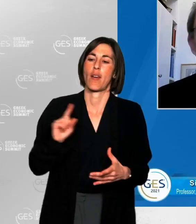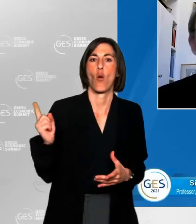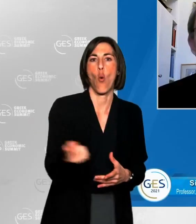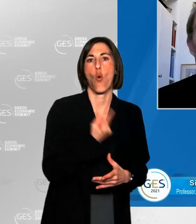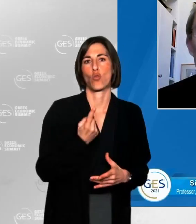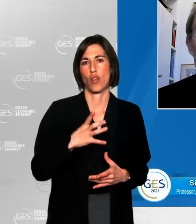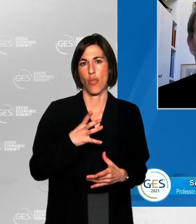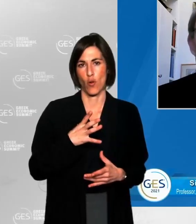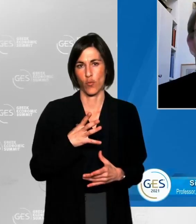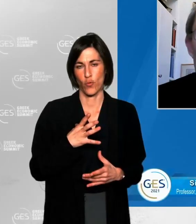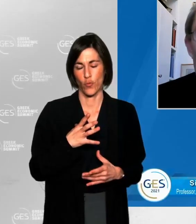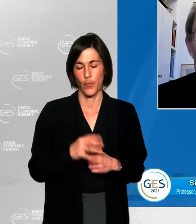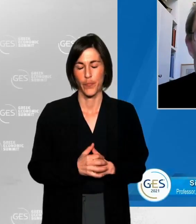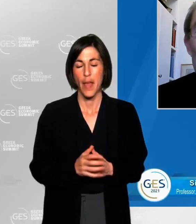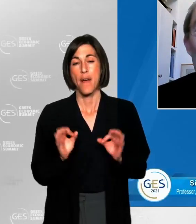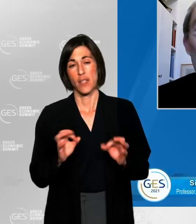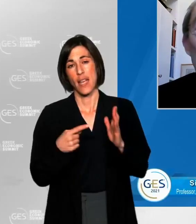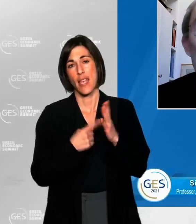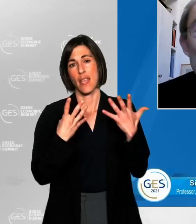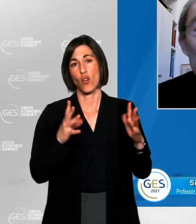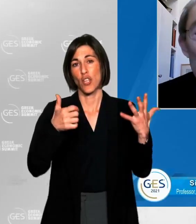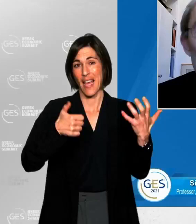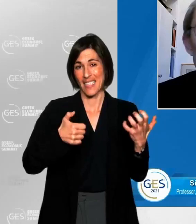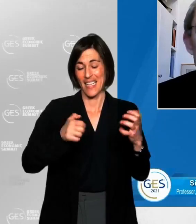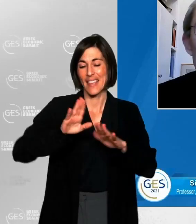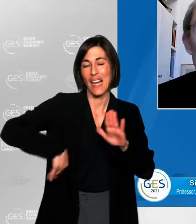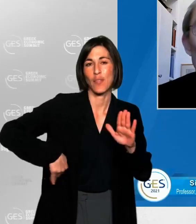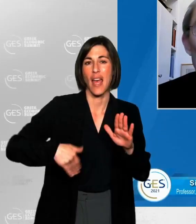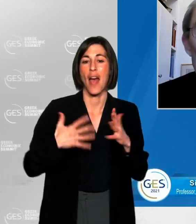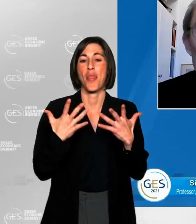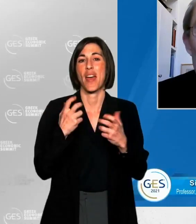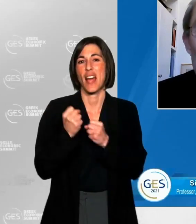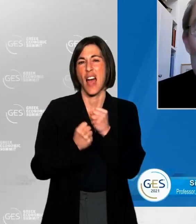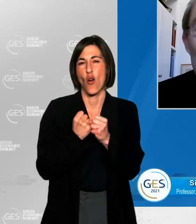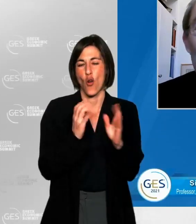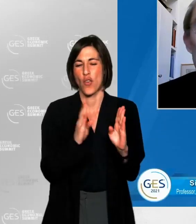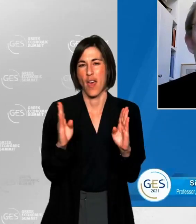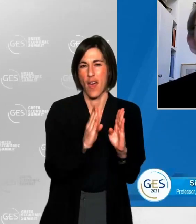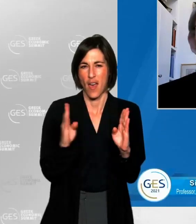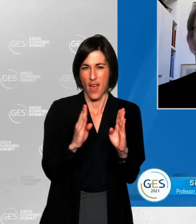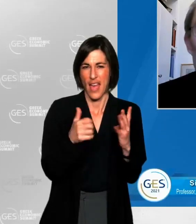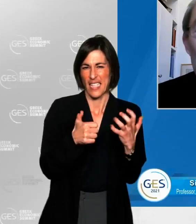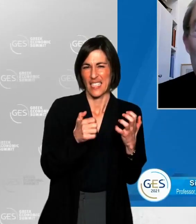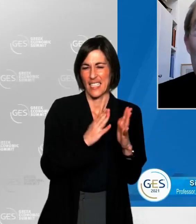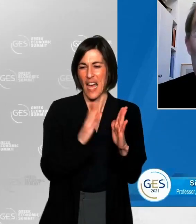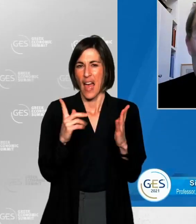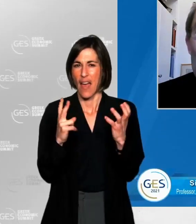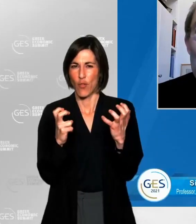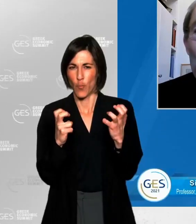the last decade where we were justified to think of tide raising all boats.